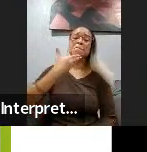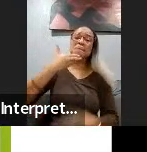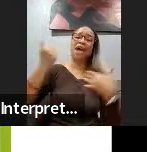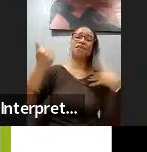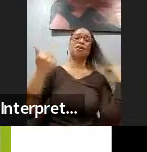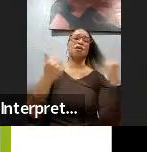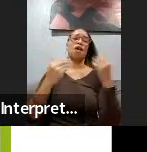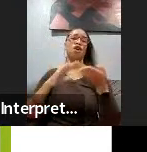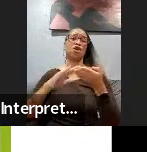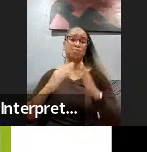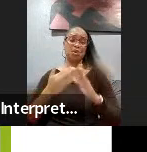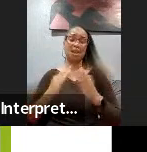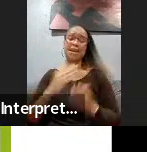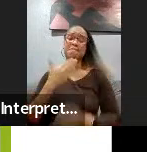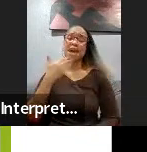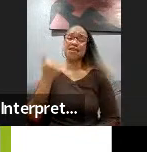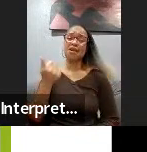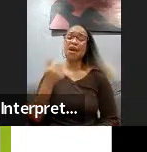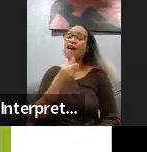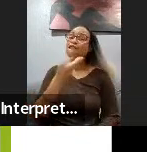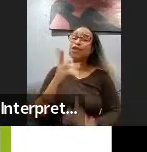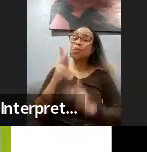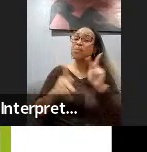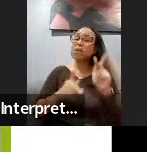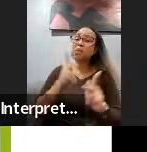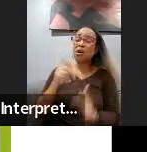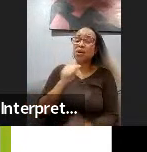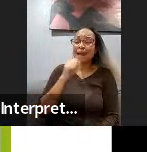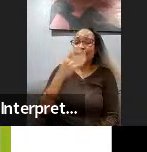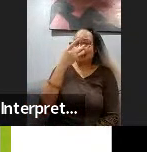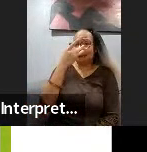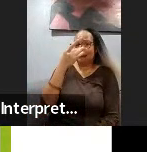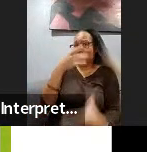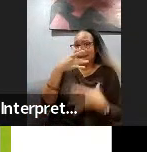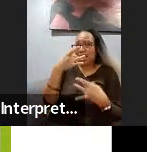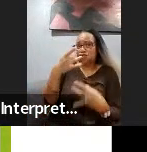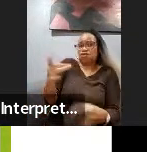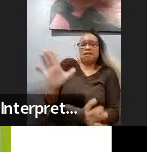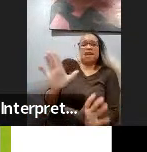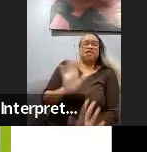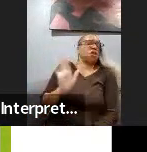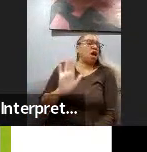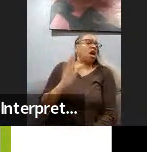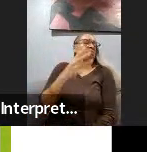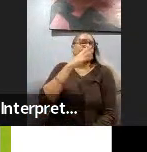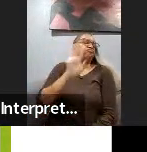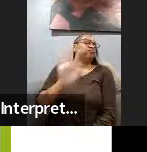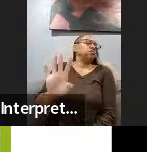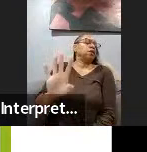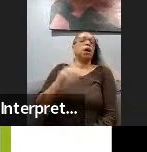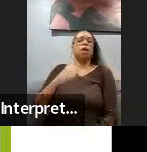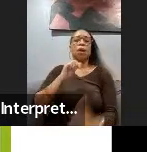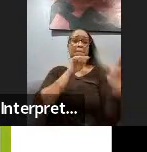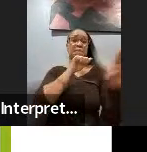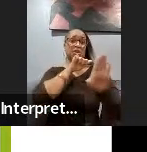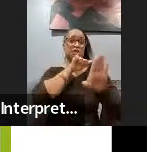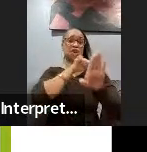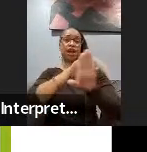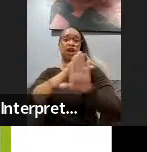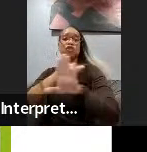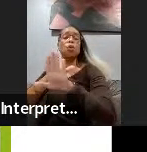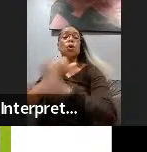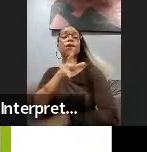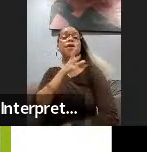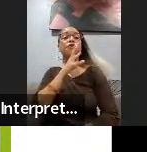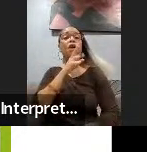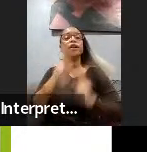because some individuals may not be interested. And this is, I've experienced this in terms of knocking on doors and talking to people